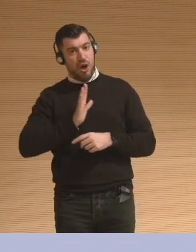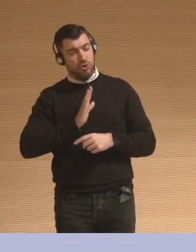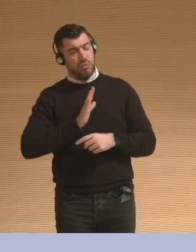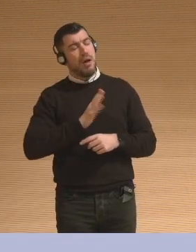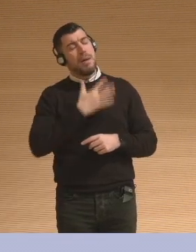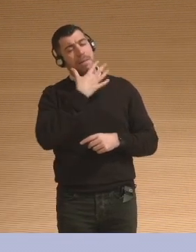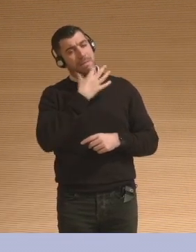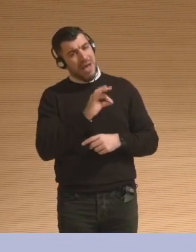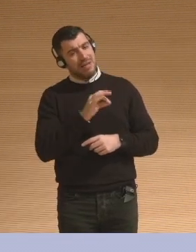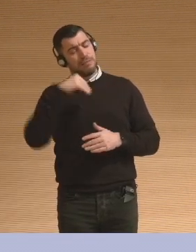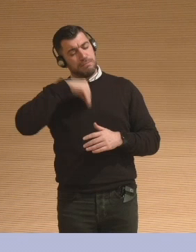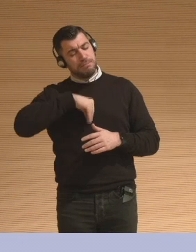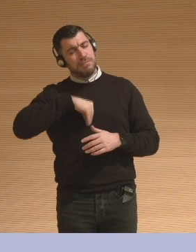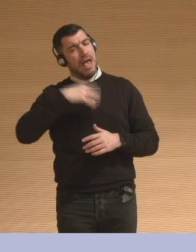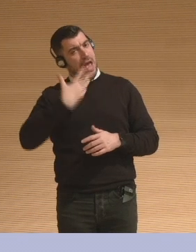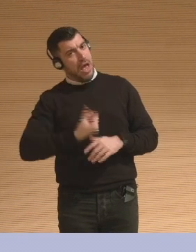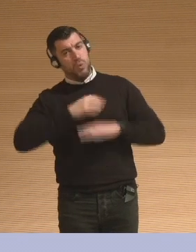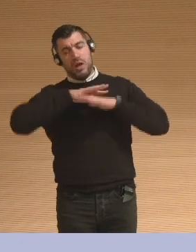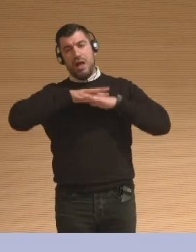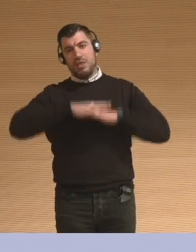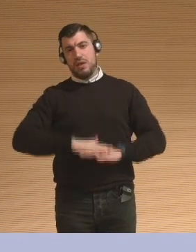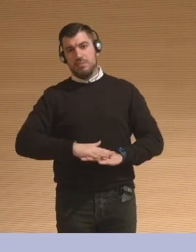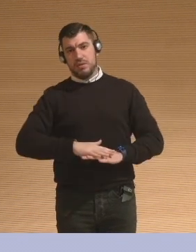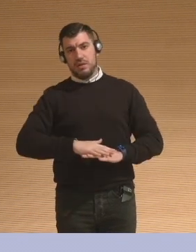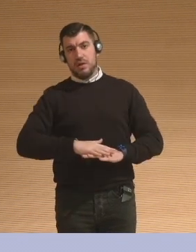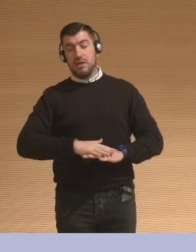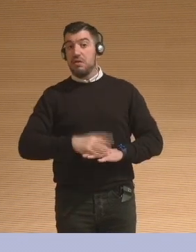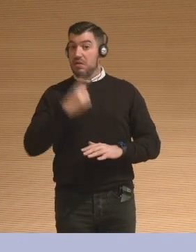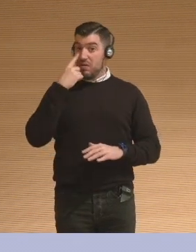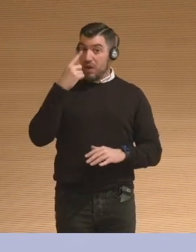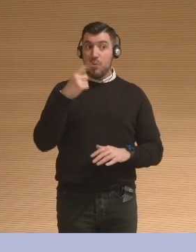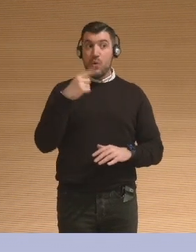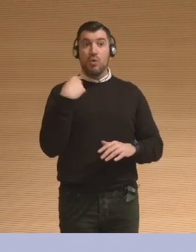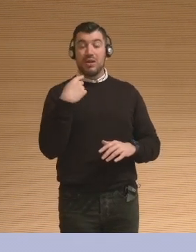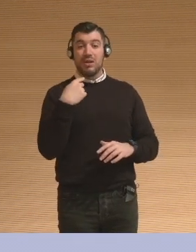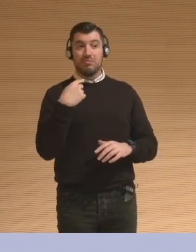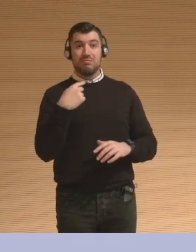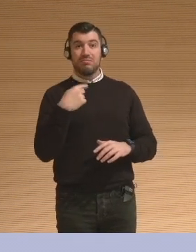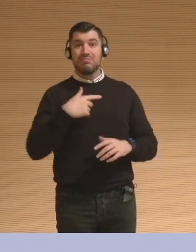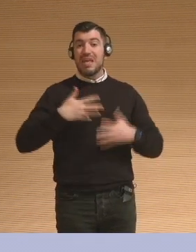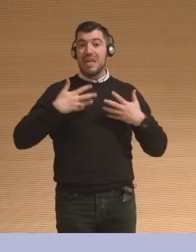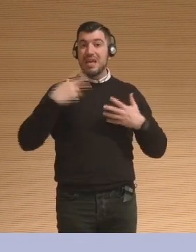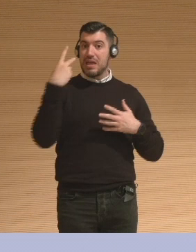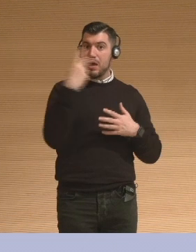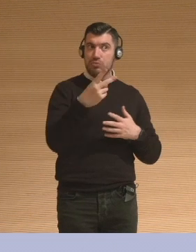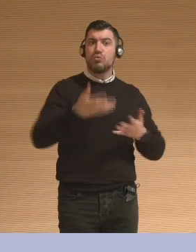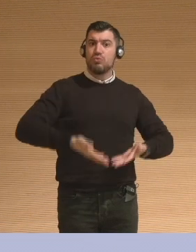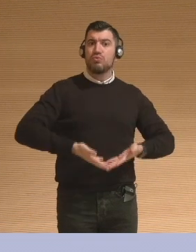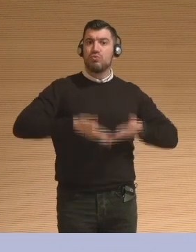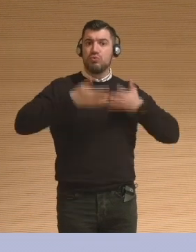predictor of whether or not one engages in cultural activities, it is not an overall explanation for the